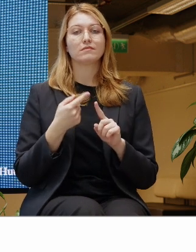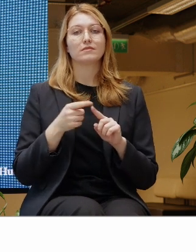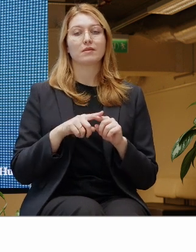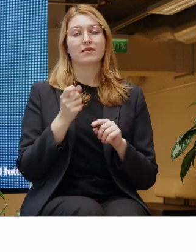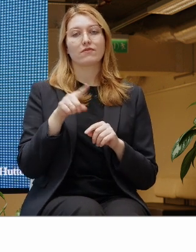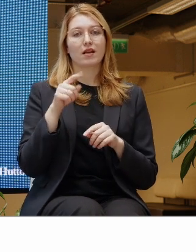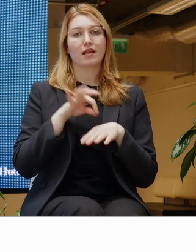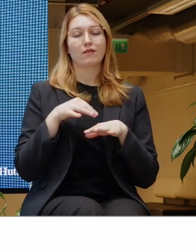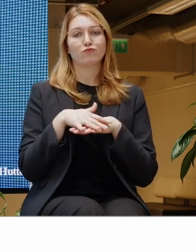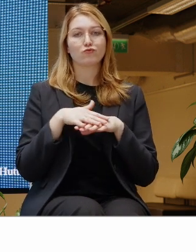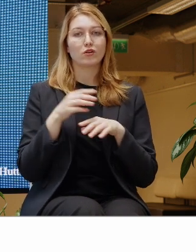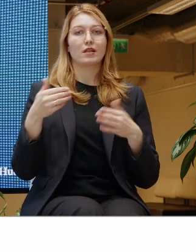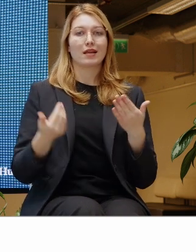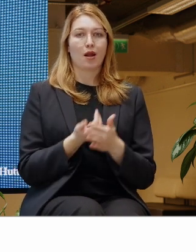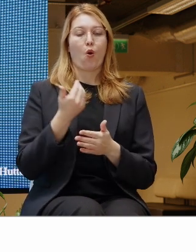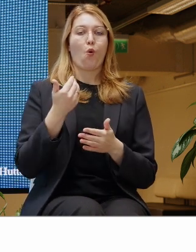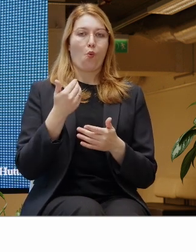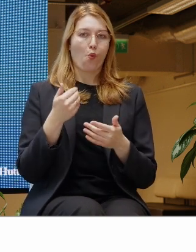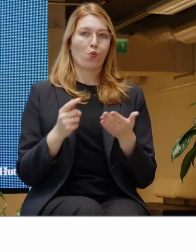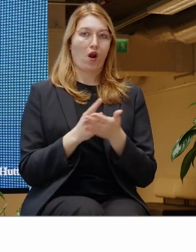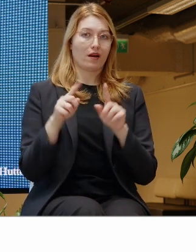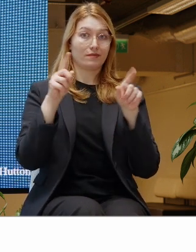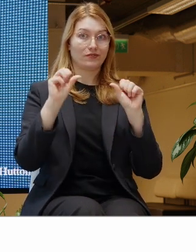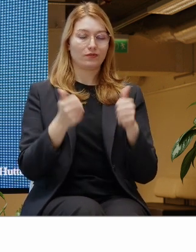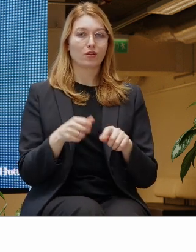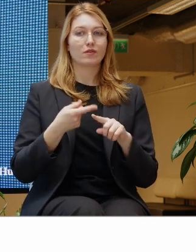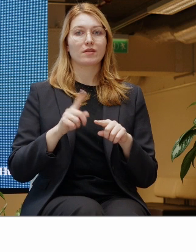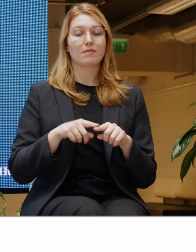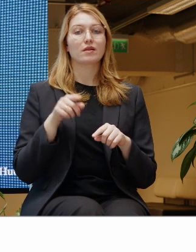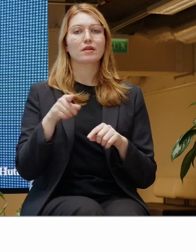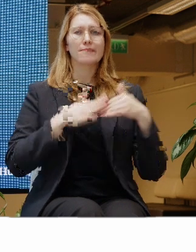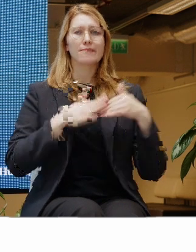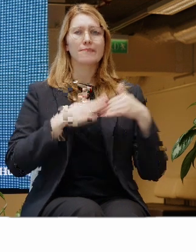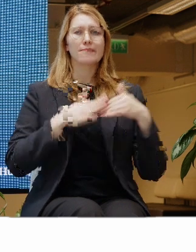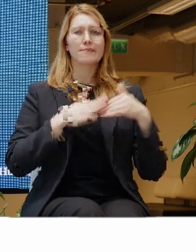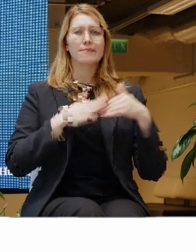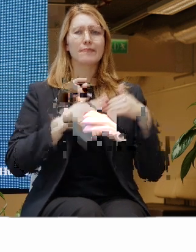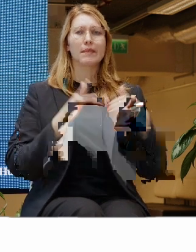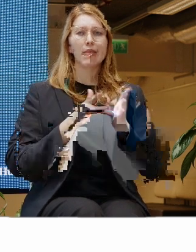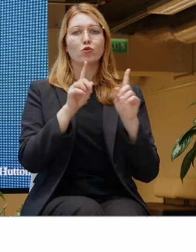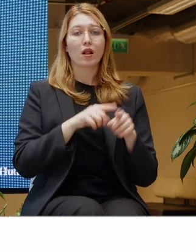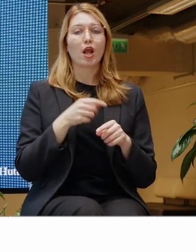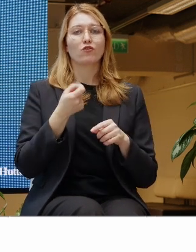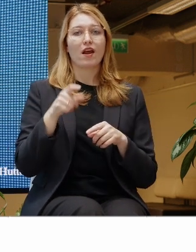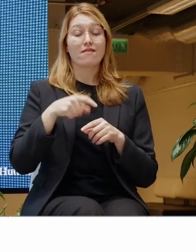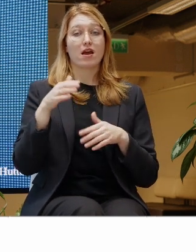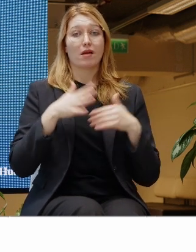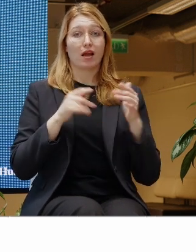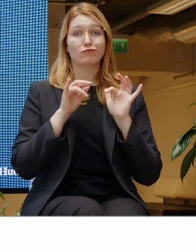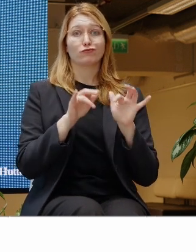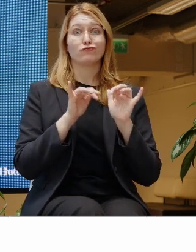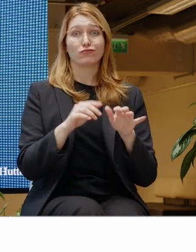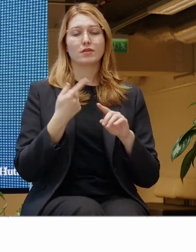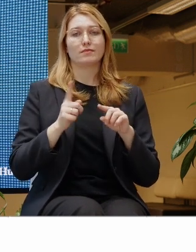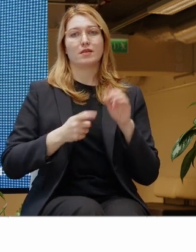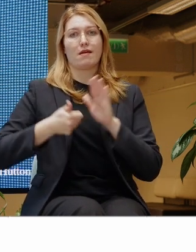neurons. We're building a neural map, which is why they say the more that you practice empathy, the better you get at it. And what I measured,